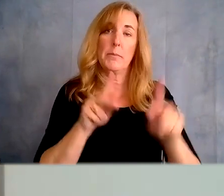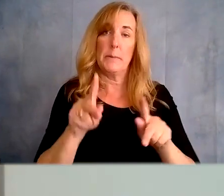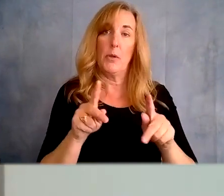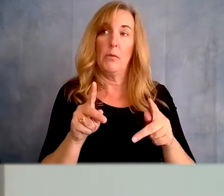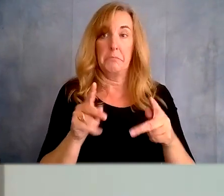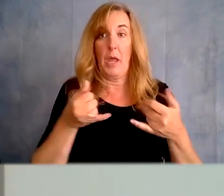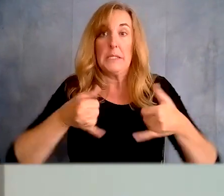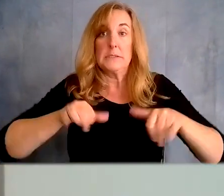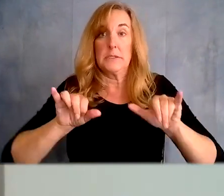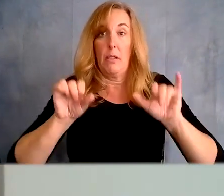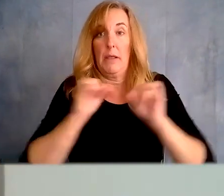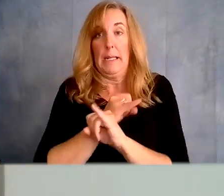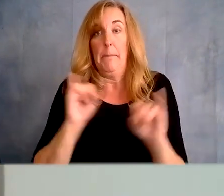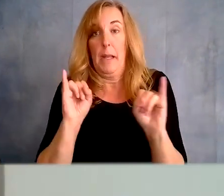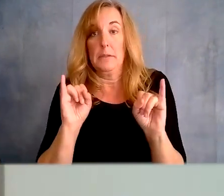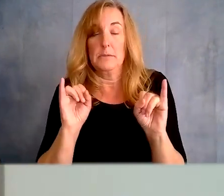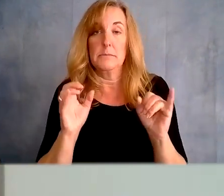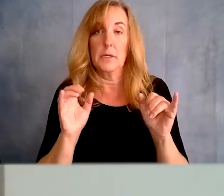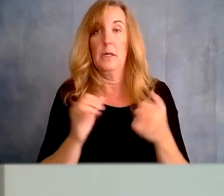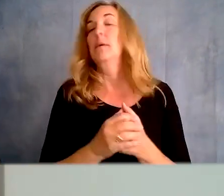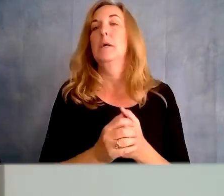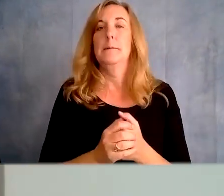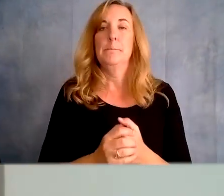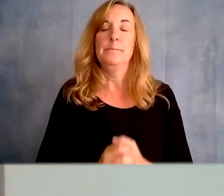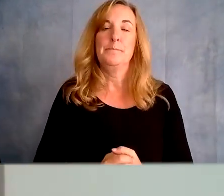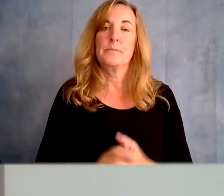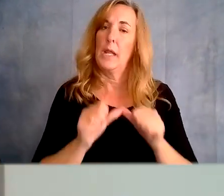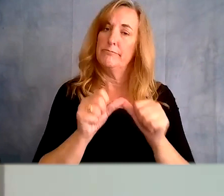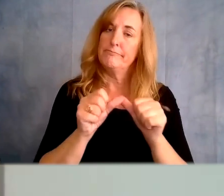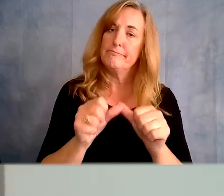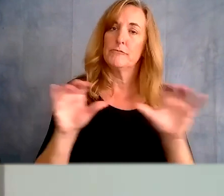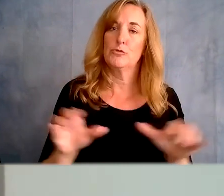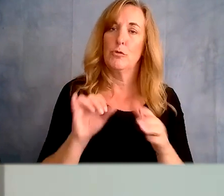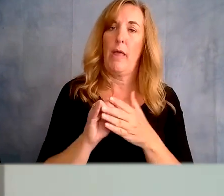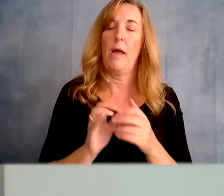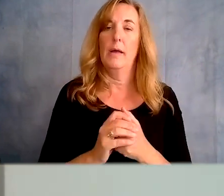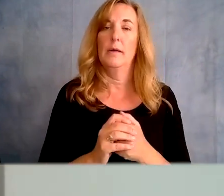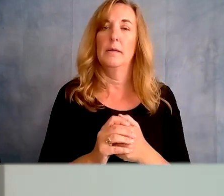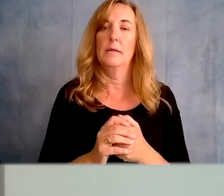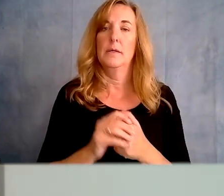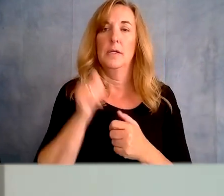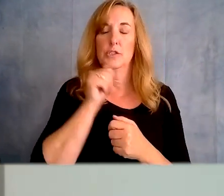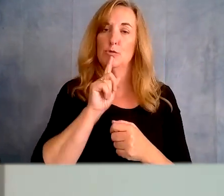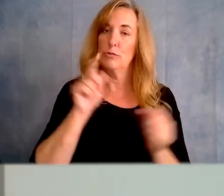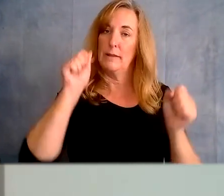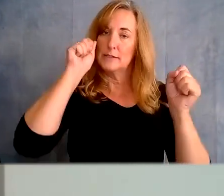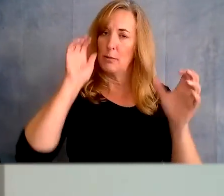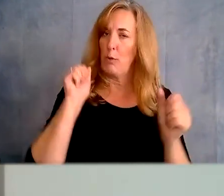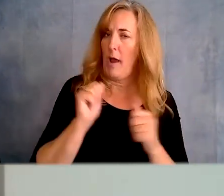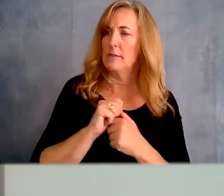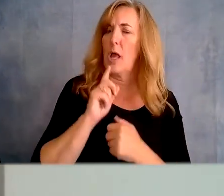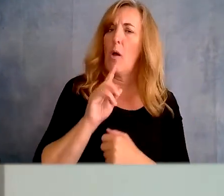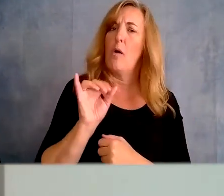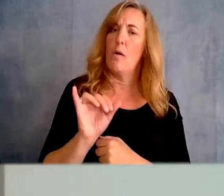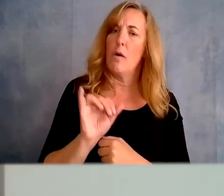can do that. And I continue to do that." And she was quite surprised about that. She says,